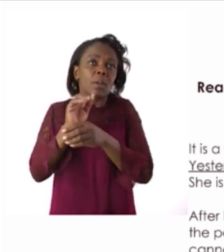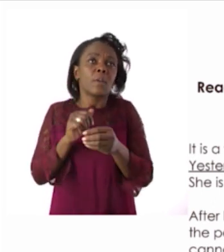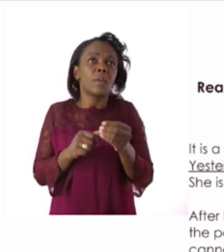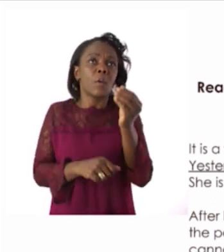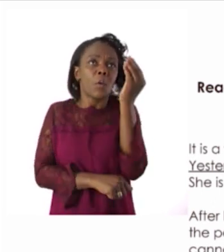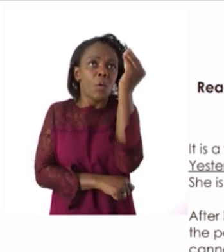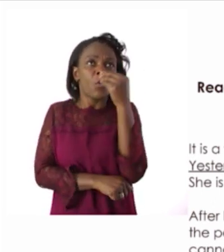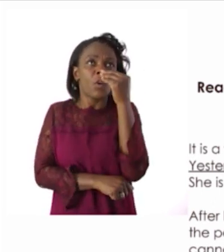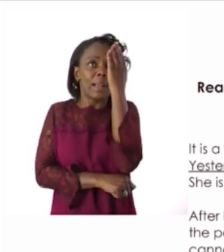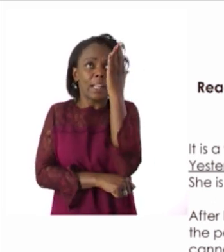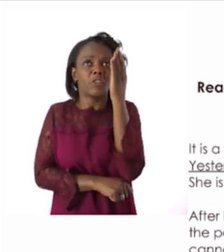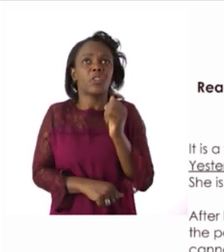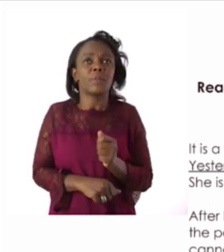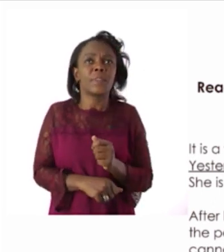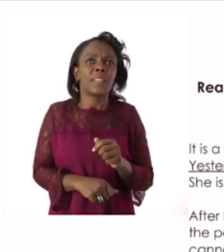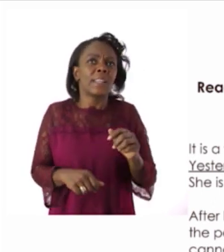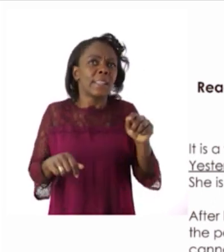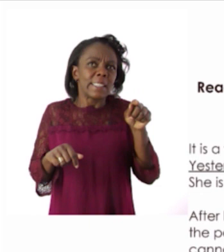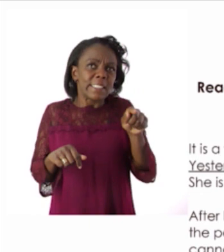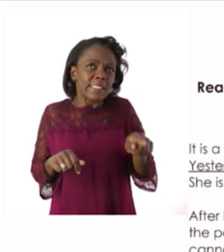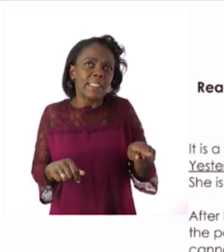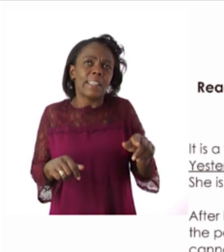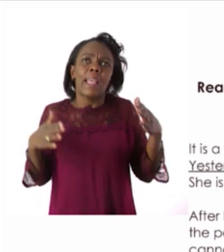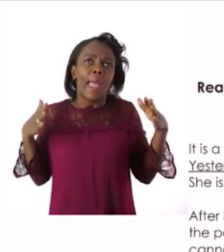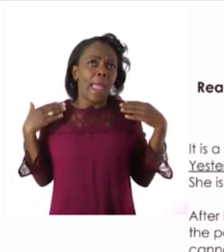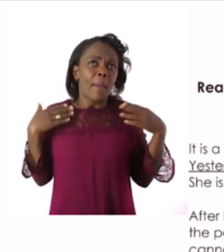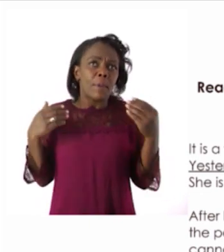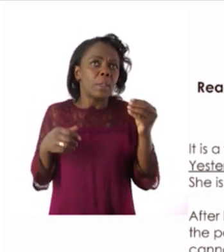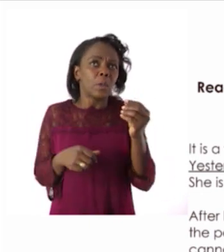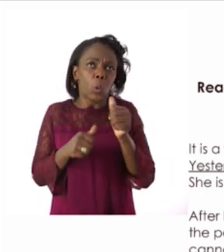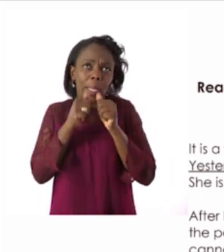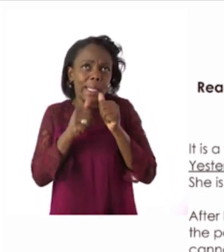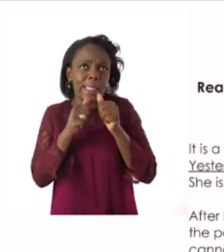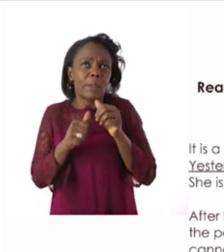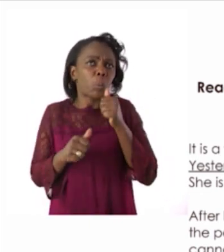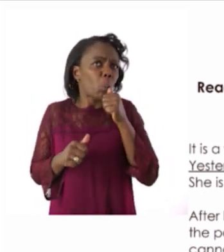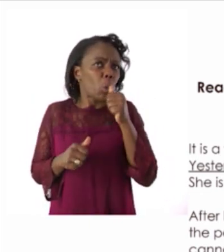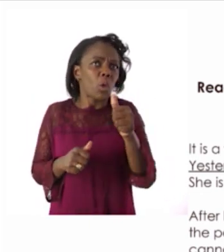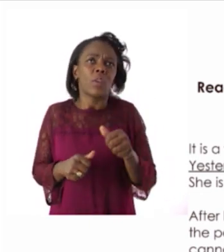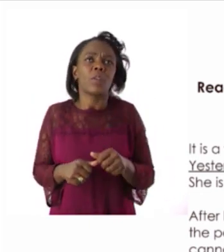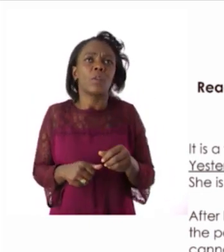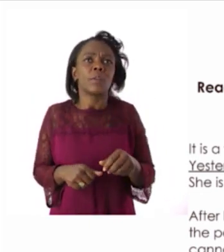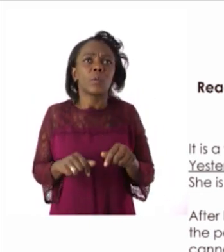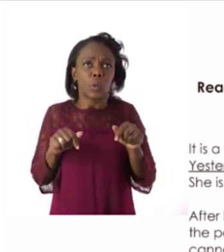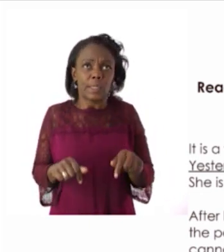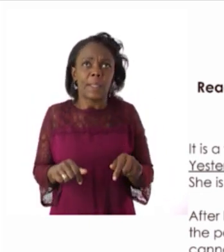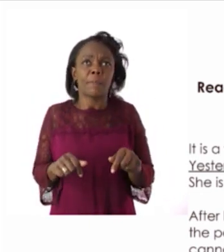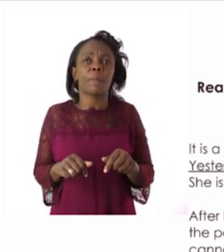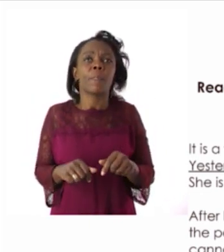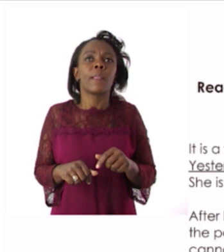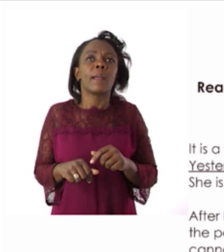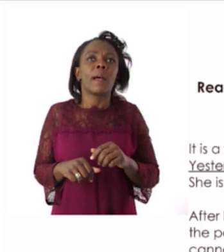is a wonderful sunny day. Leto is in a hurry to get home. Yesterday,